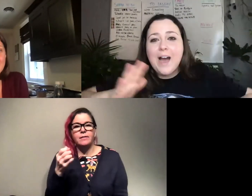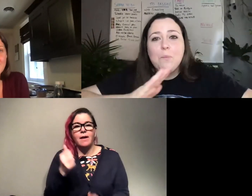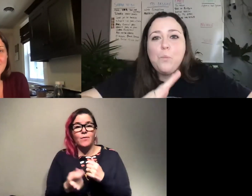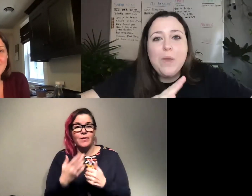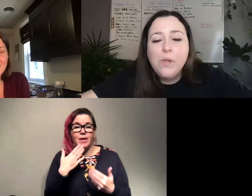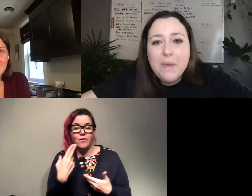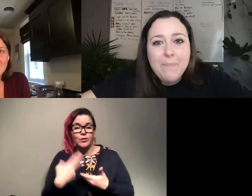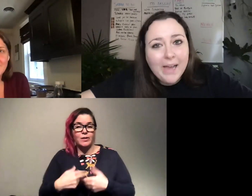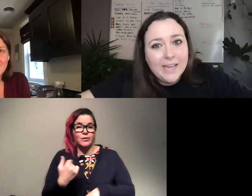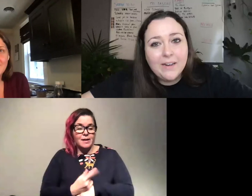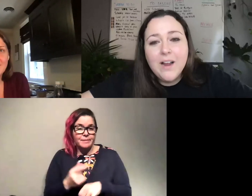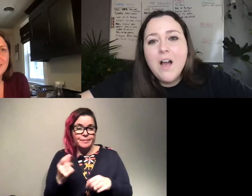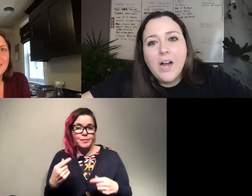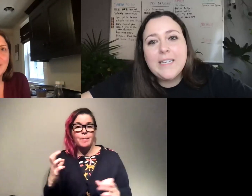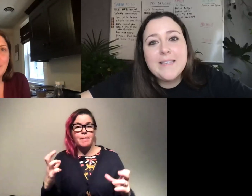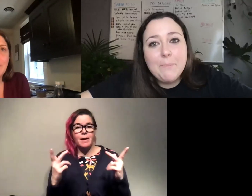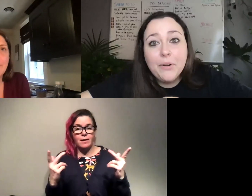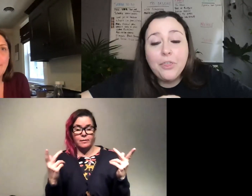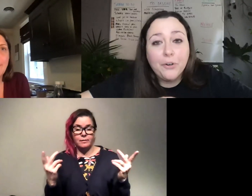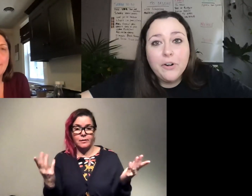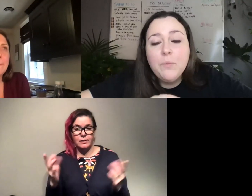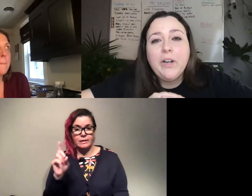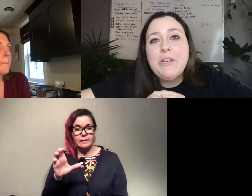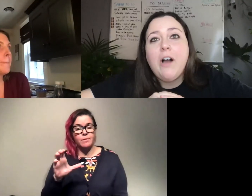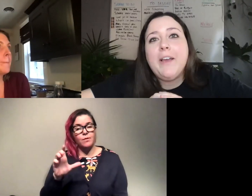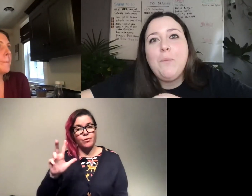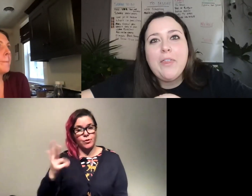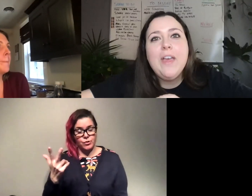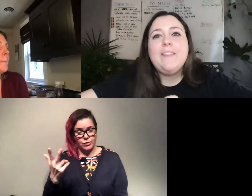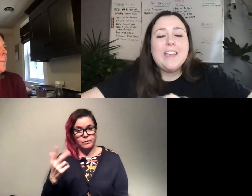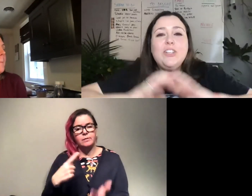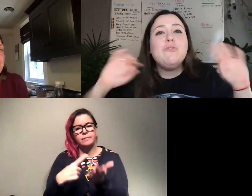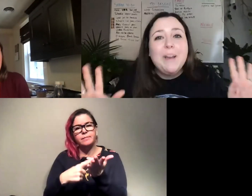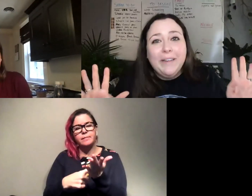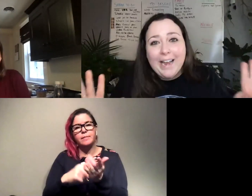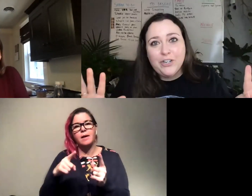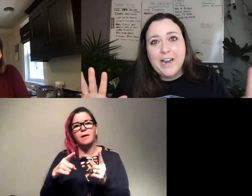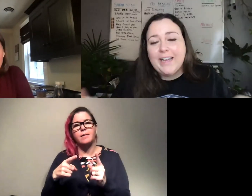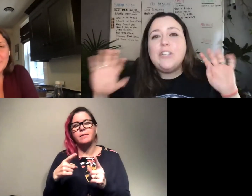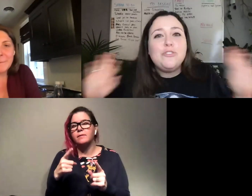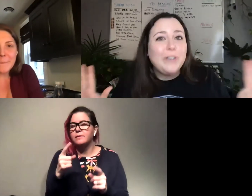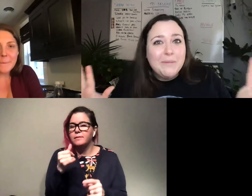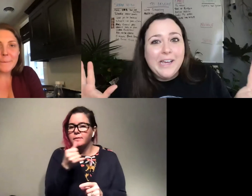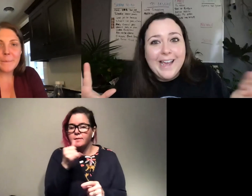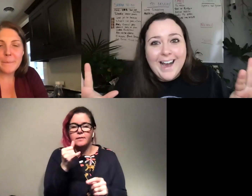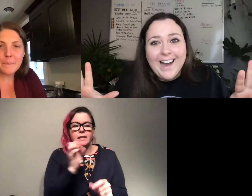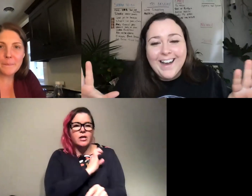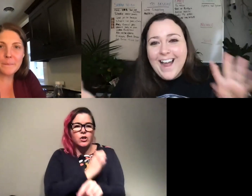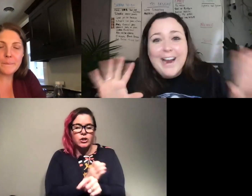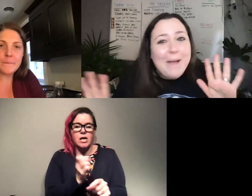us. We will be back here on December 3rd. We're going to be talking with the extremely energetic,